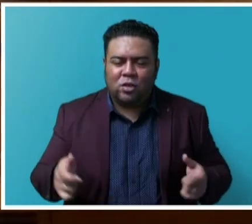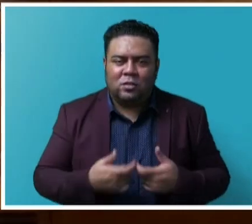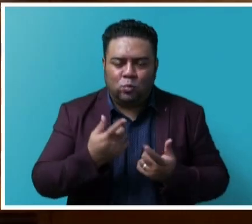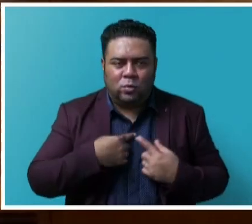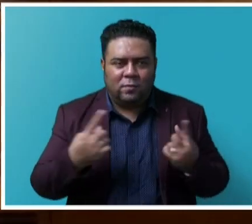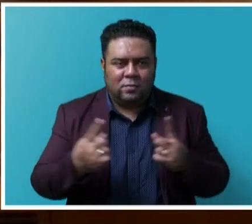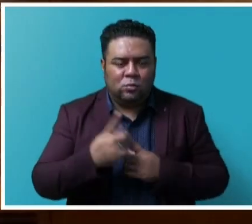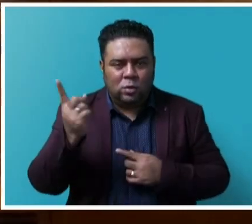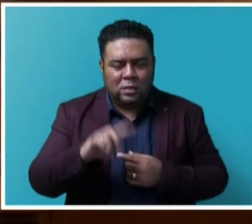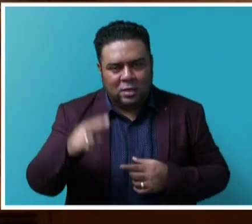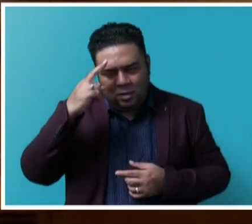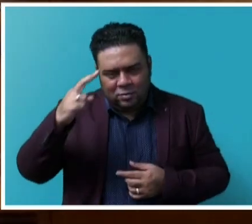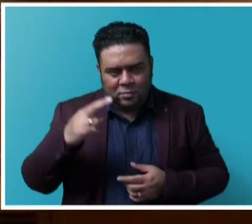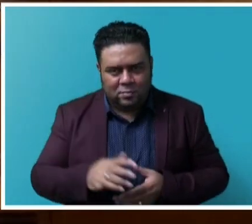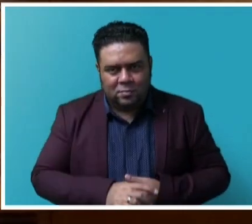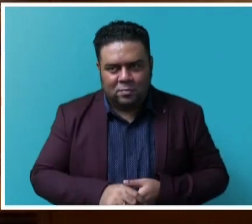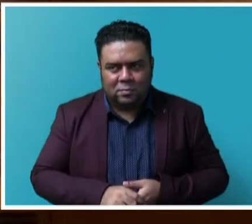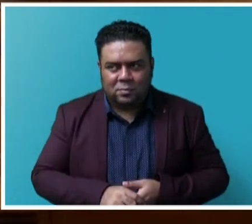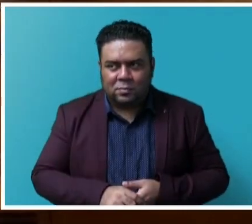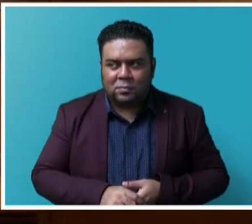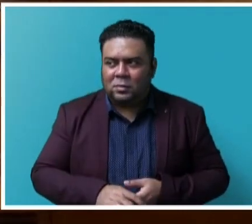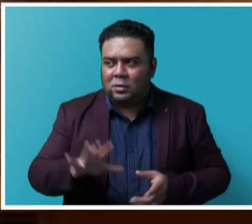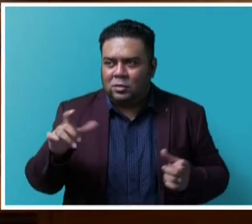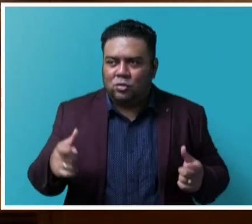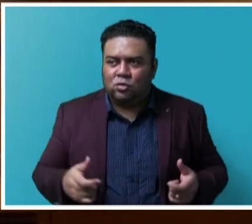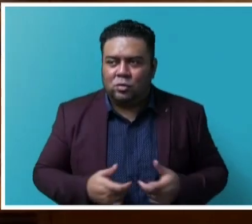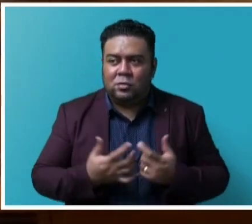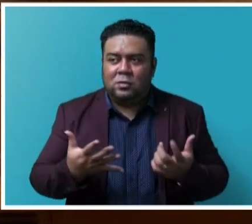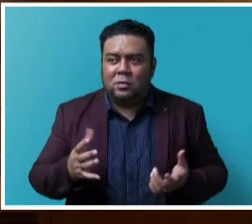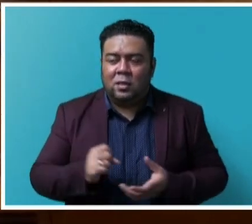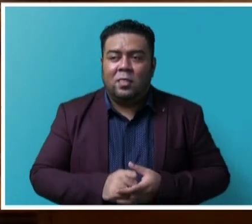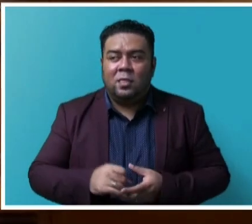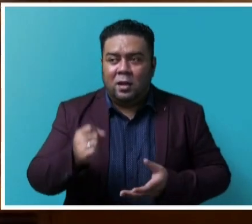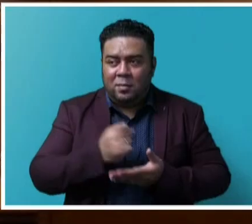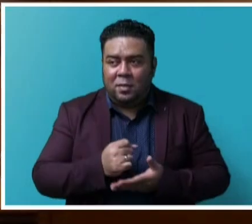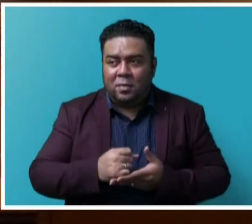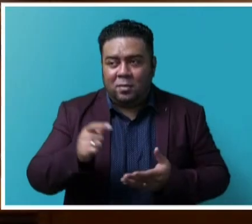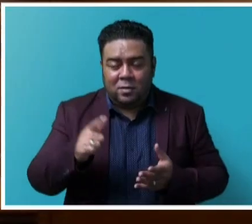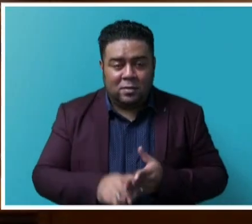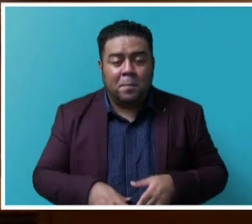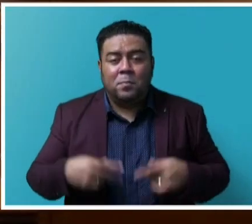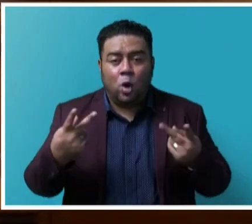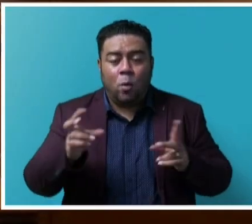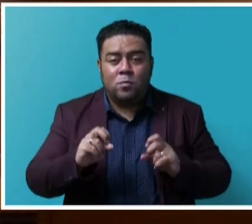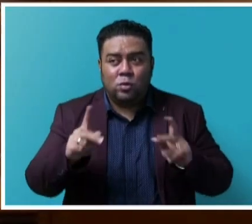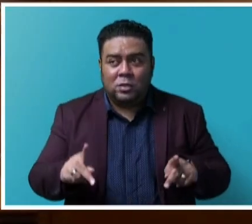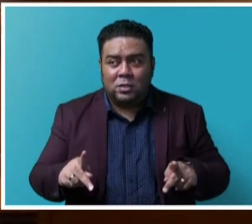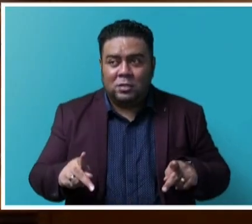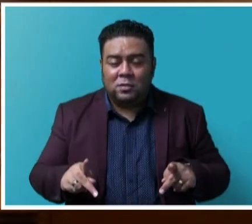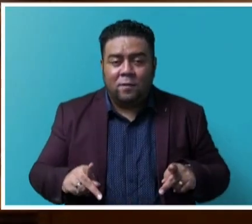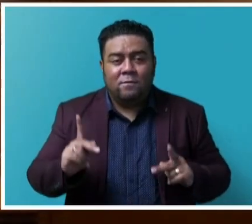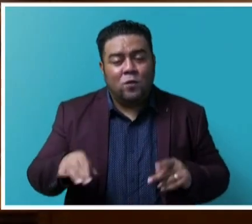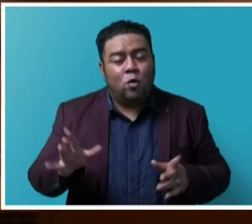nation. While the challenges are significant, they nonetheless present opportunities for